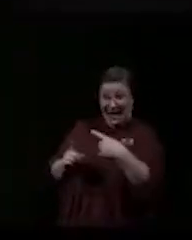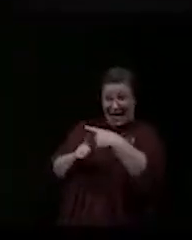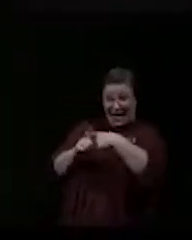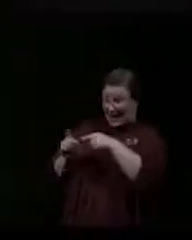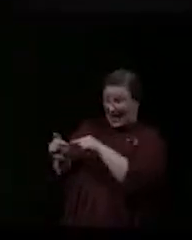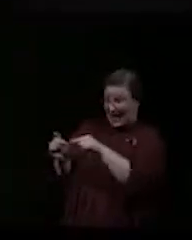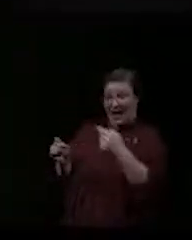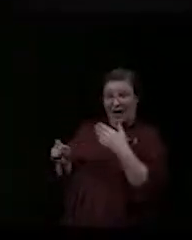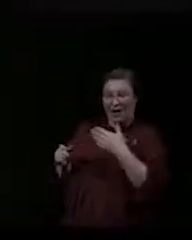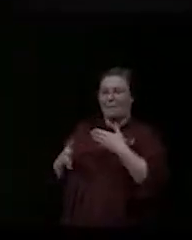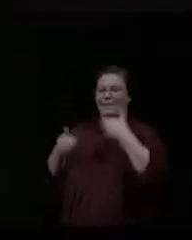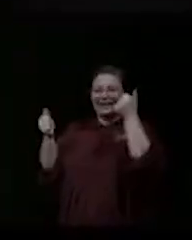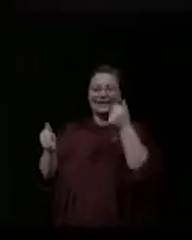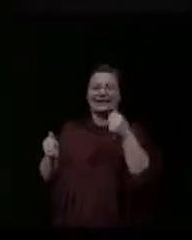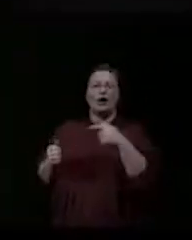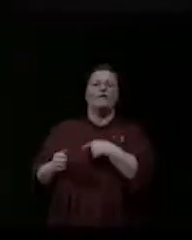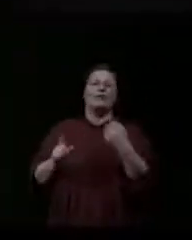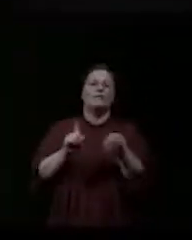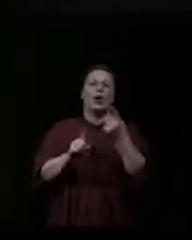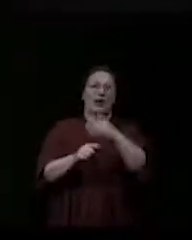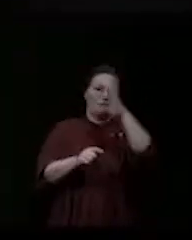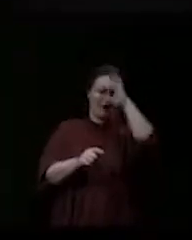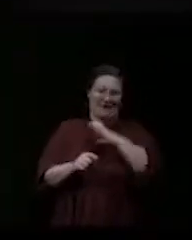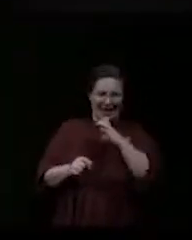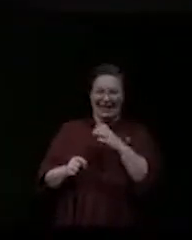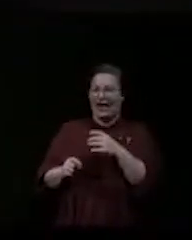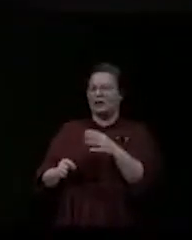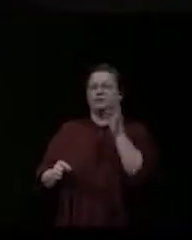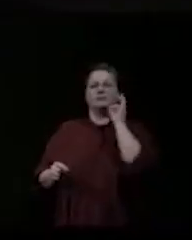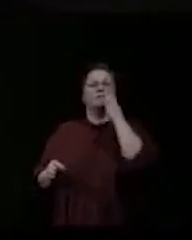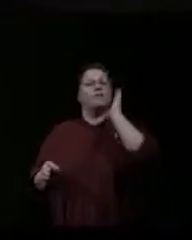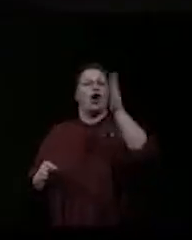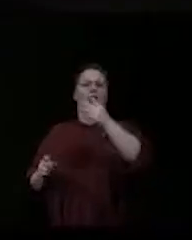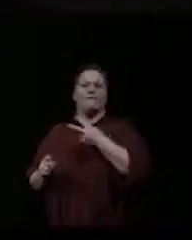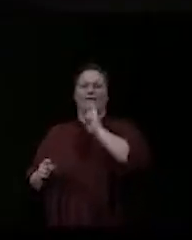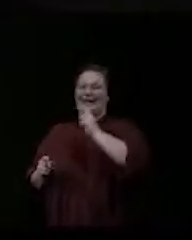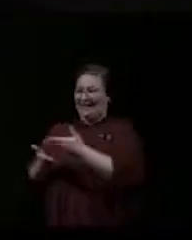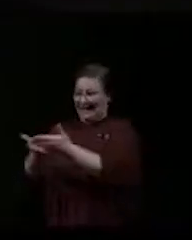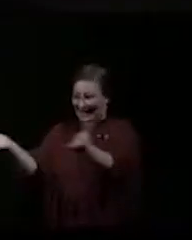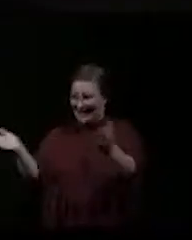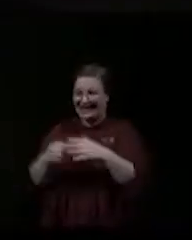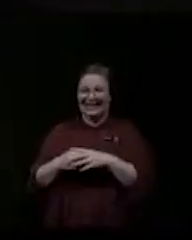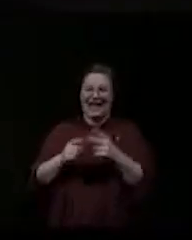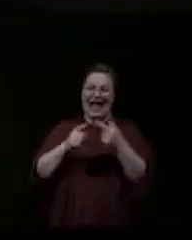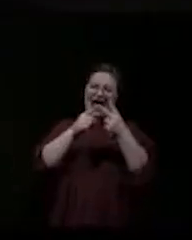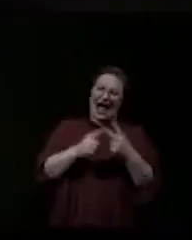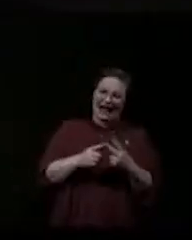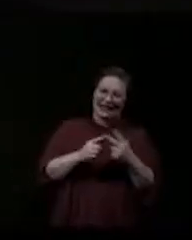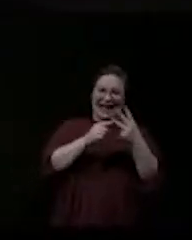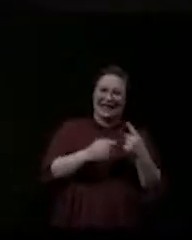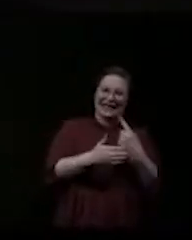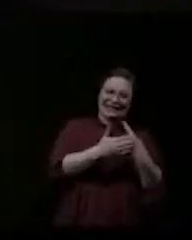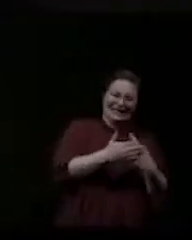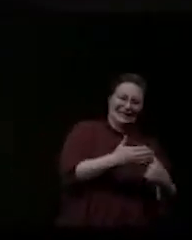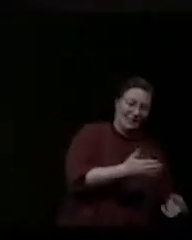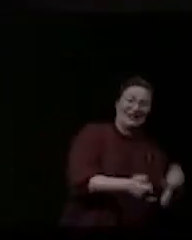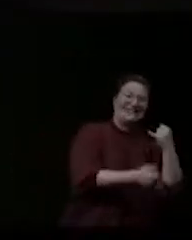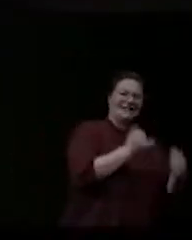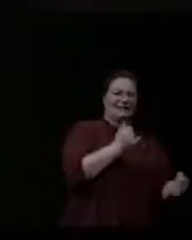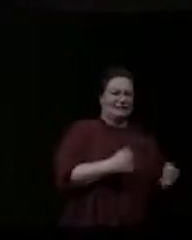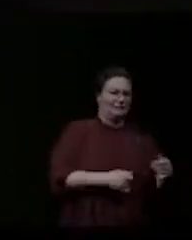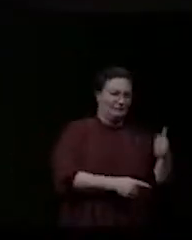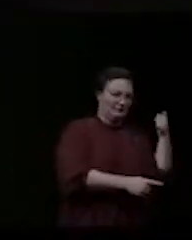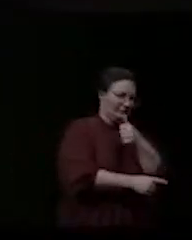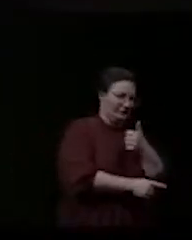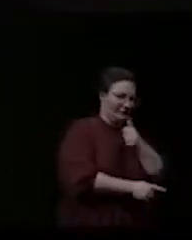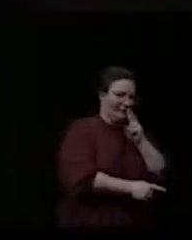the medium stuff, and by the time we got to the absolute plonk, nobody would know the difference. But I'm only saying